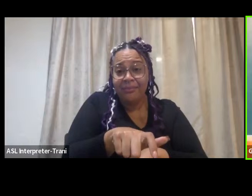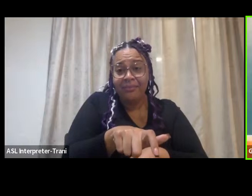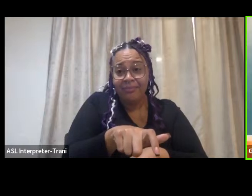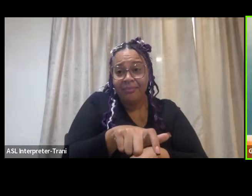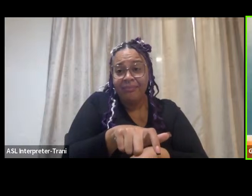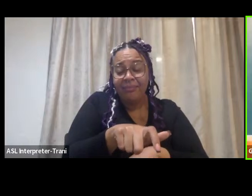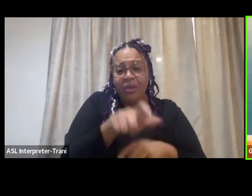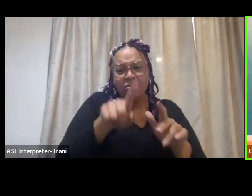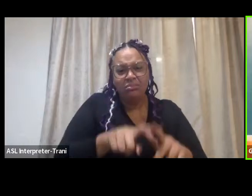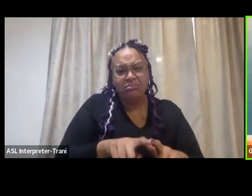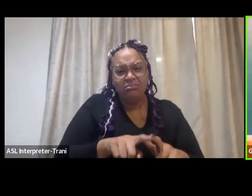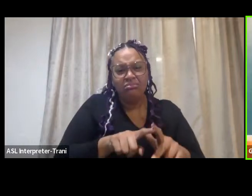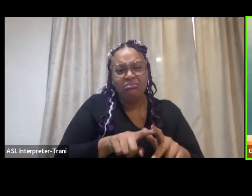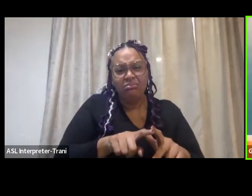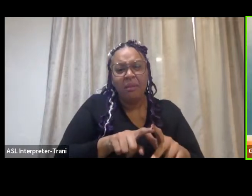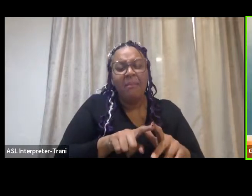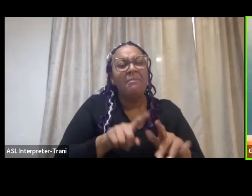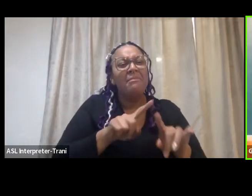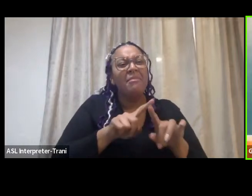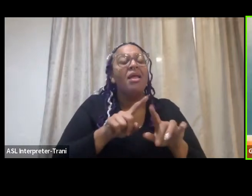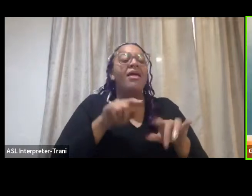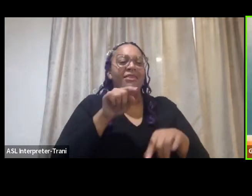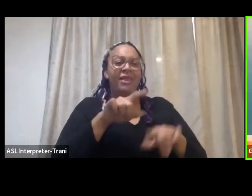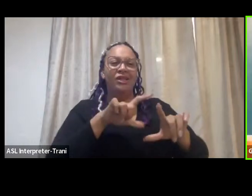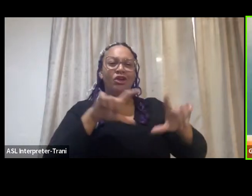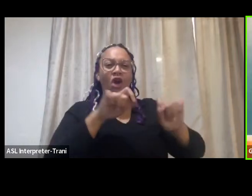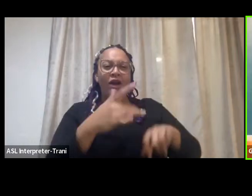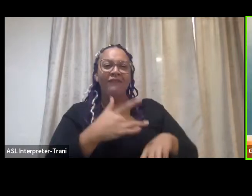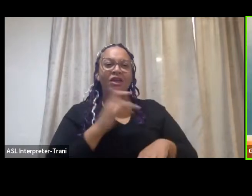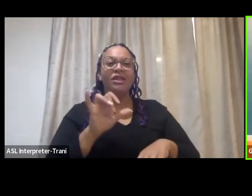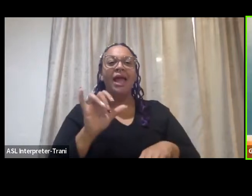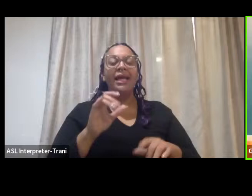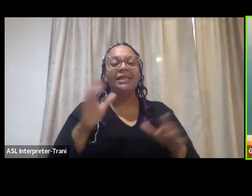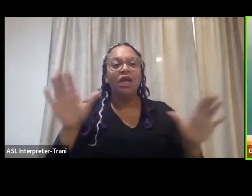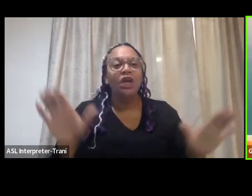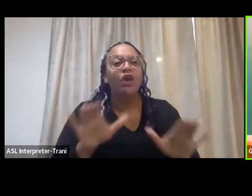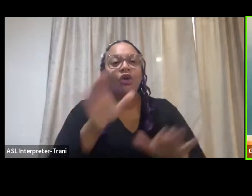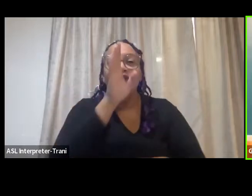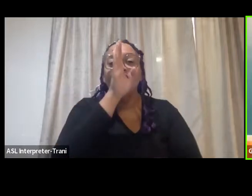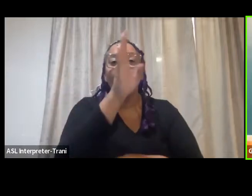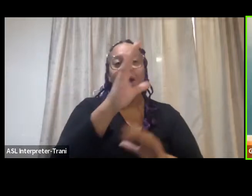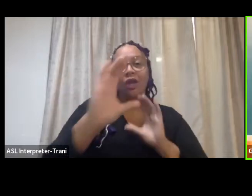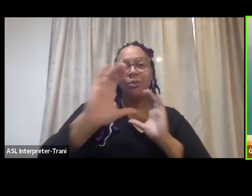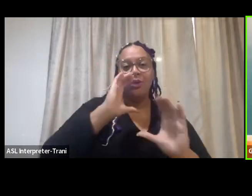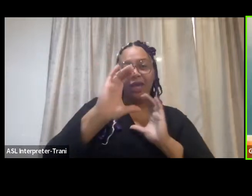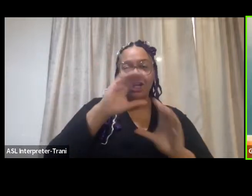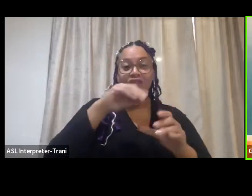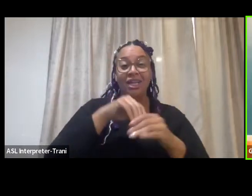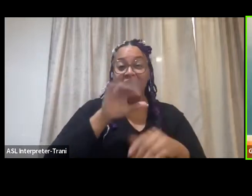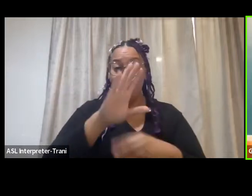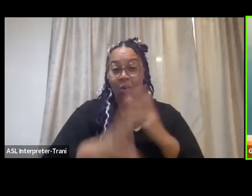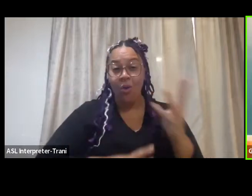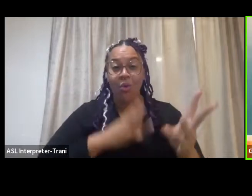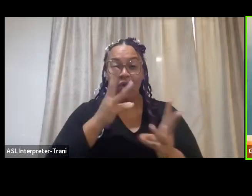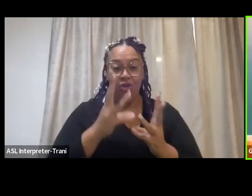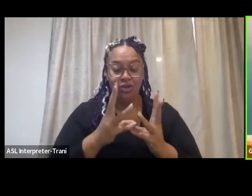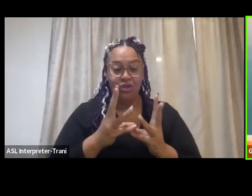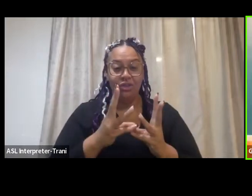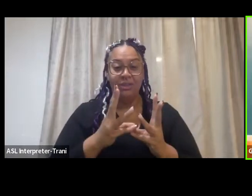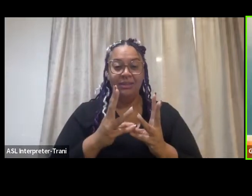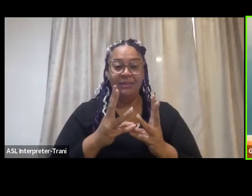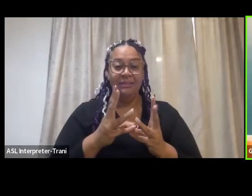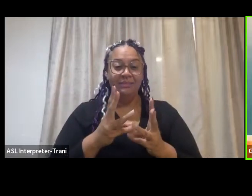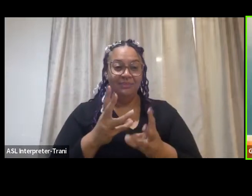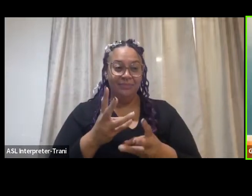this card feels like it's encouraging direct communication with those in your world. encouraging the folks